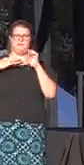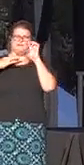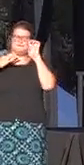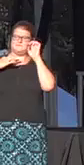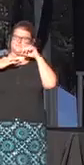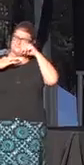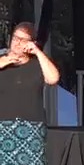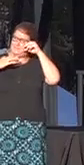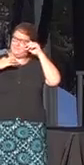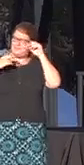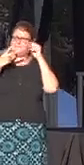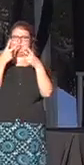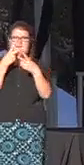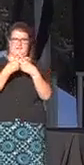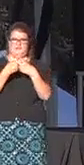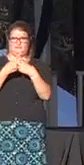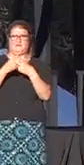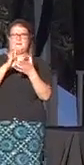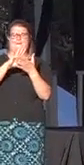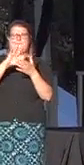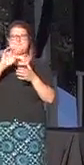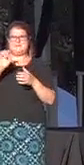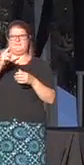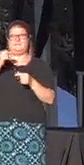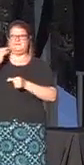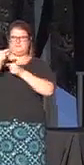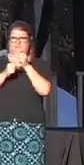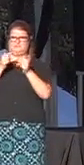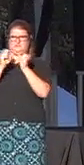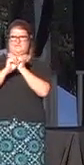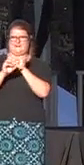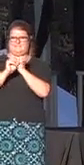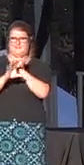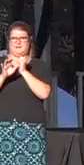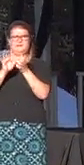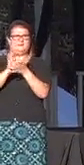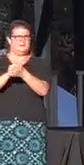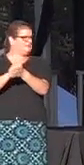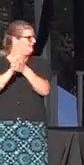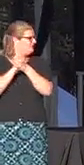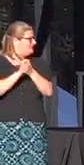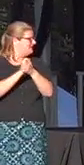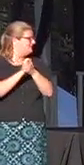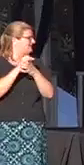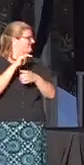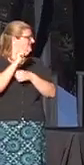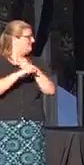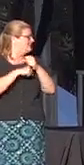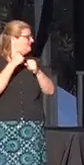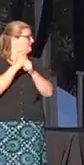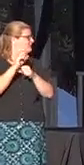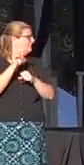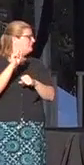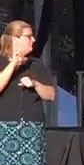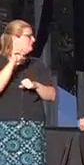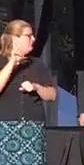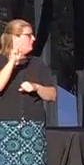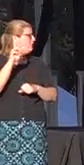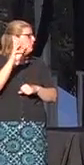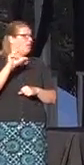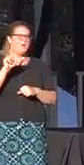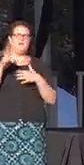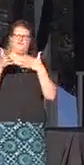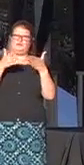volunteers of the hashtag Be the Generation campaign, congratulations on being this year's Stonewall Service Award